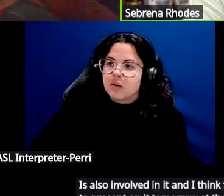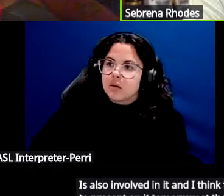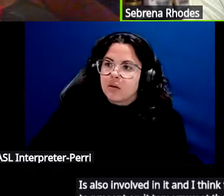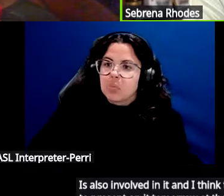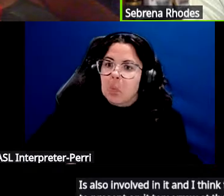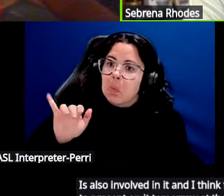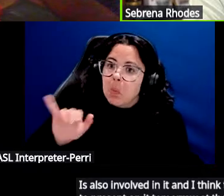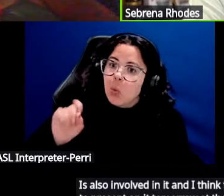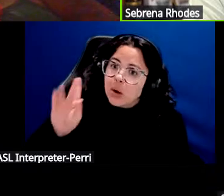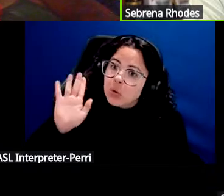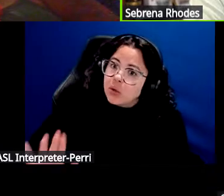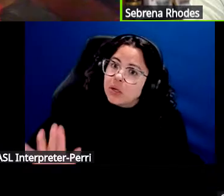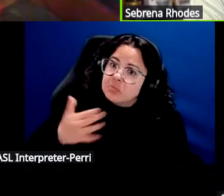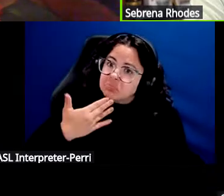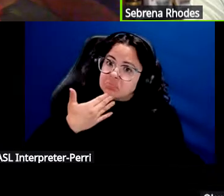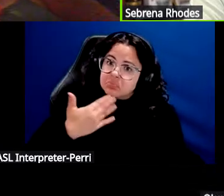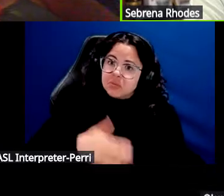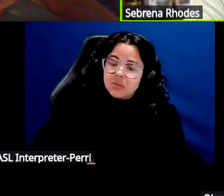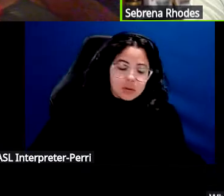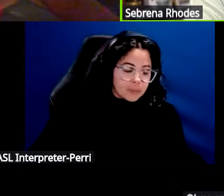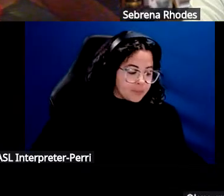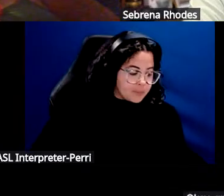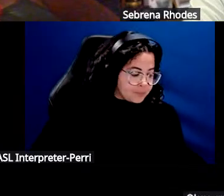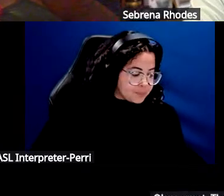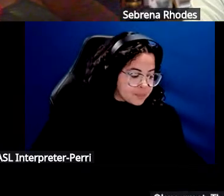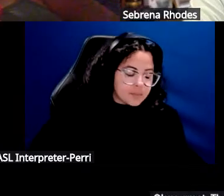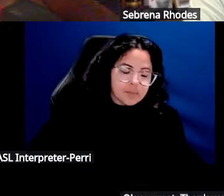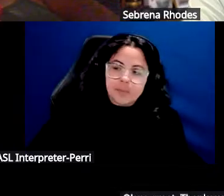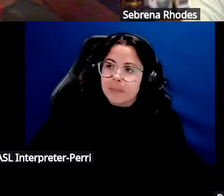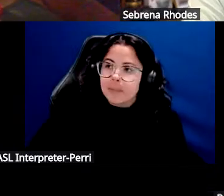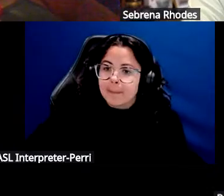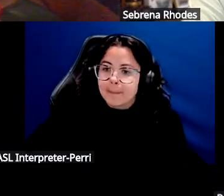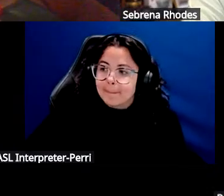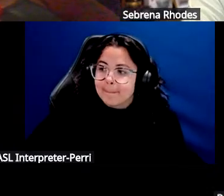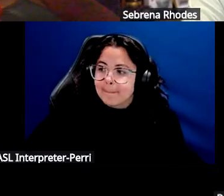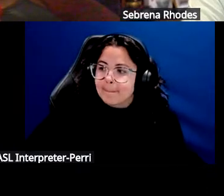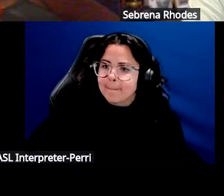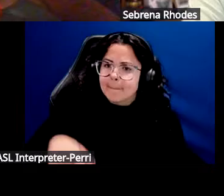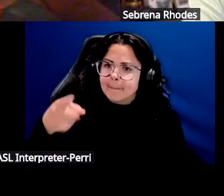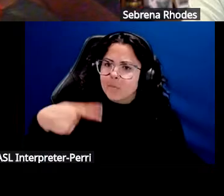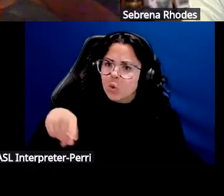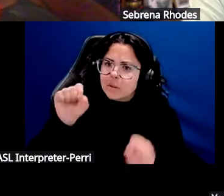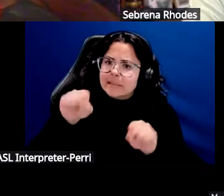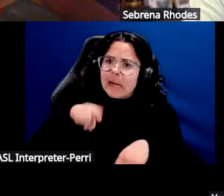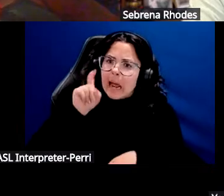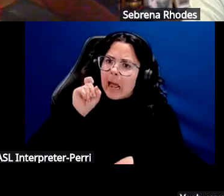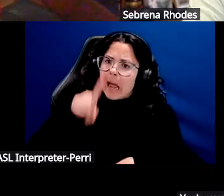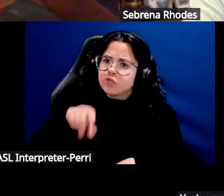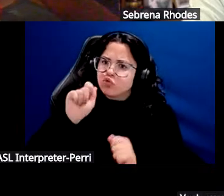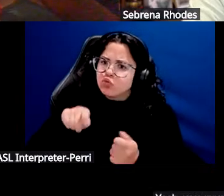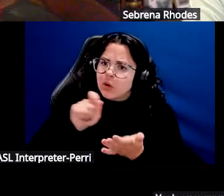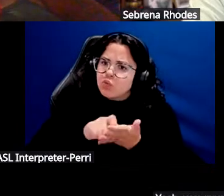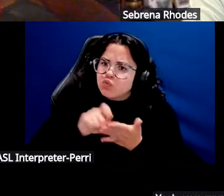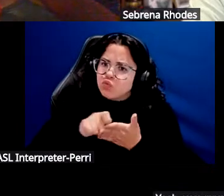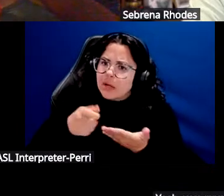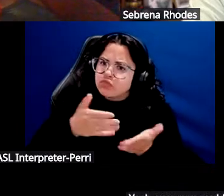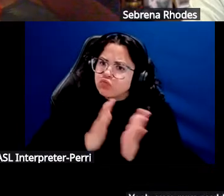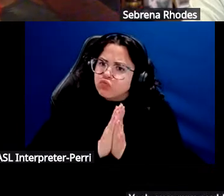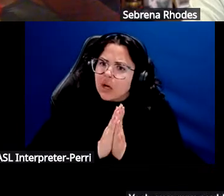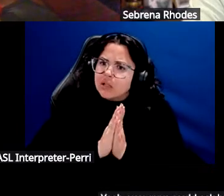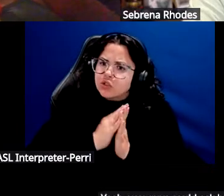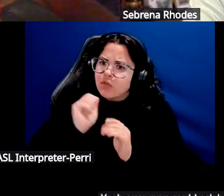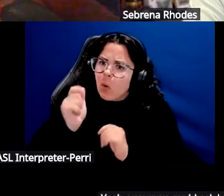Okay, great. Thank you for the additional. But you guys could ask her. You could write to her and ask her for